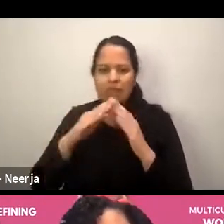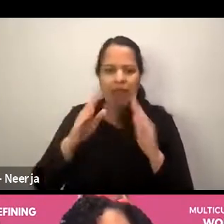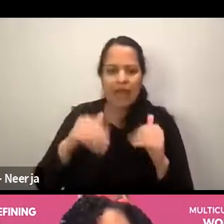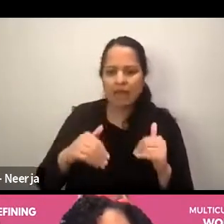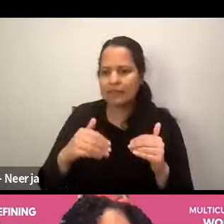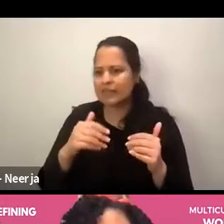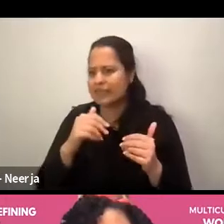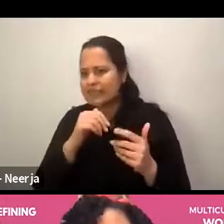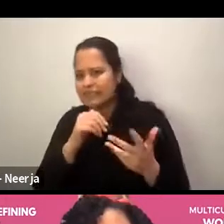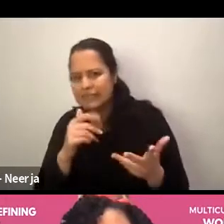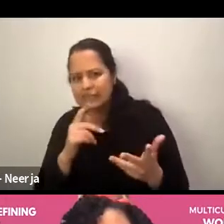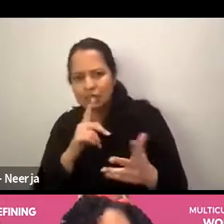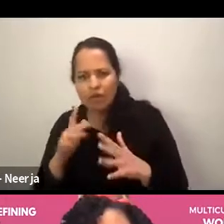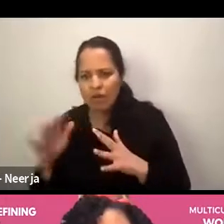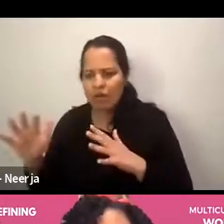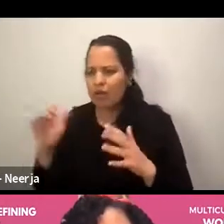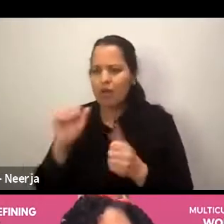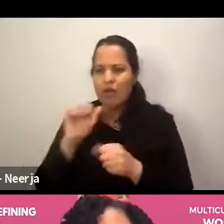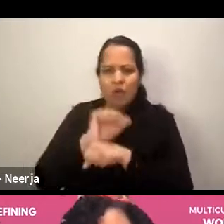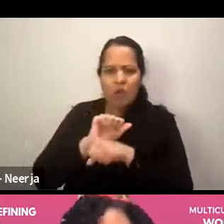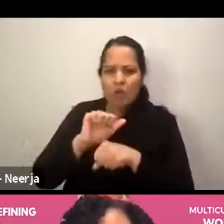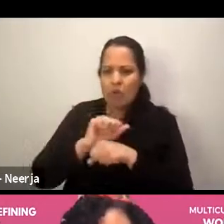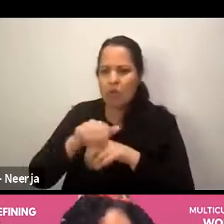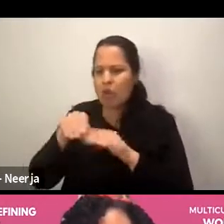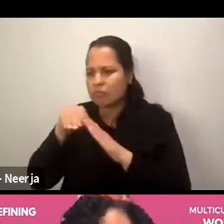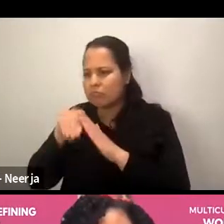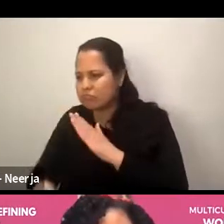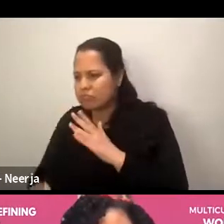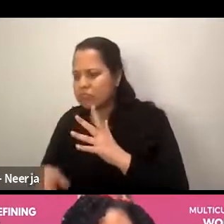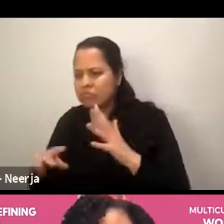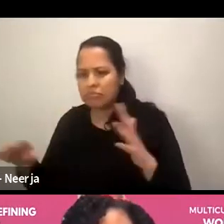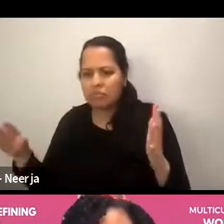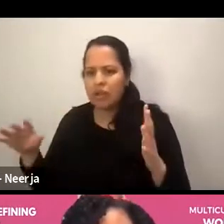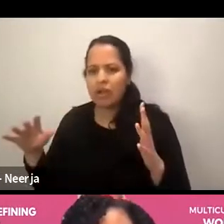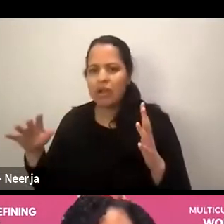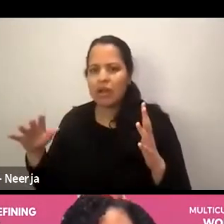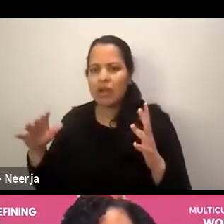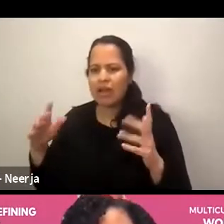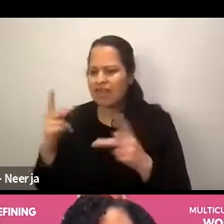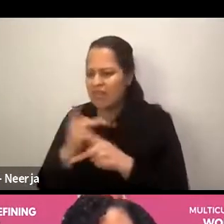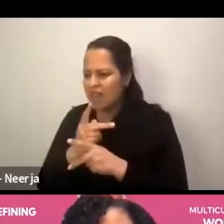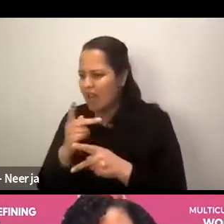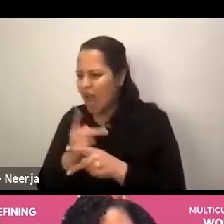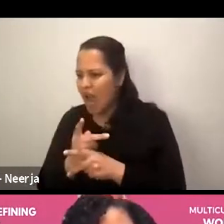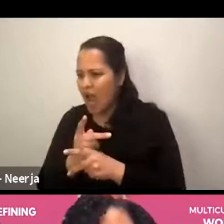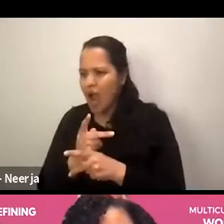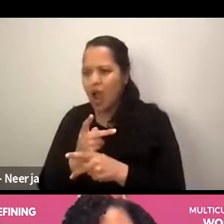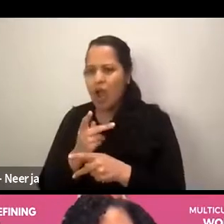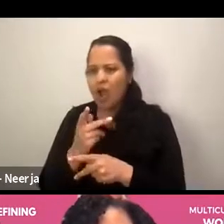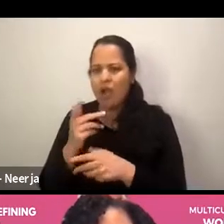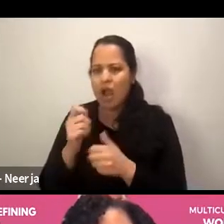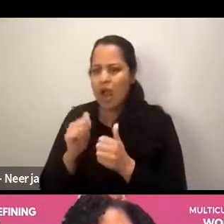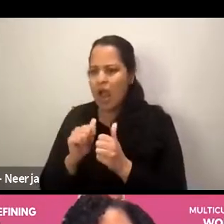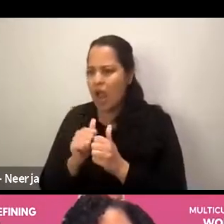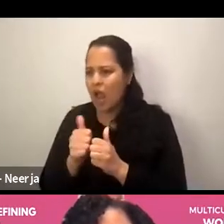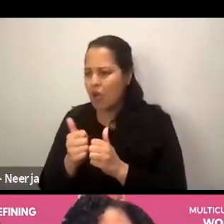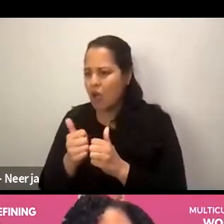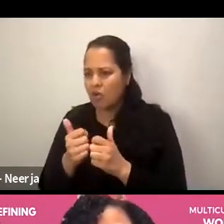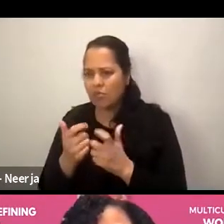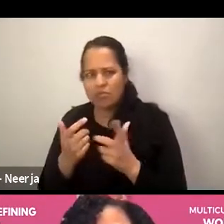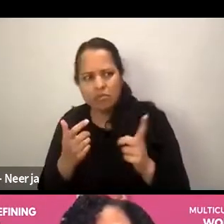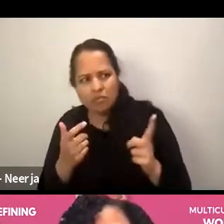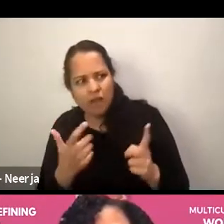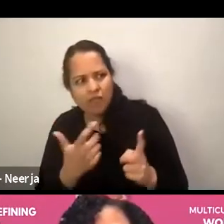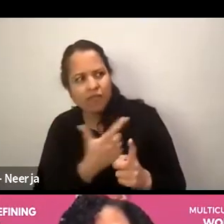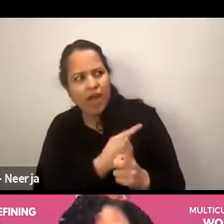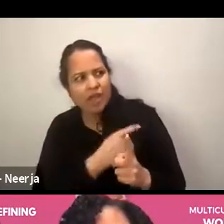insecure, unemployment insecure, and then trying to figure out if they can even get into a line to be able to